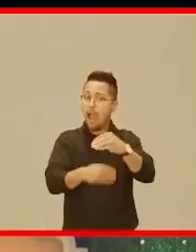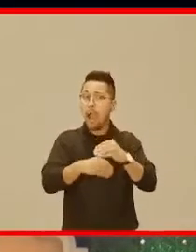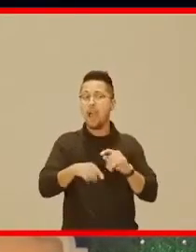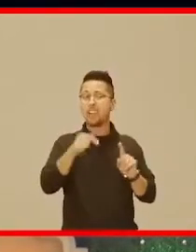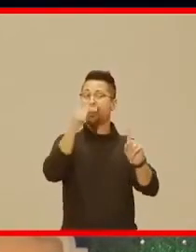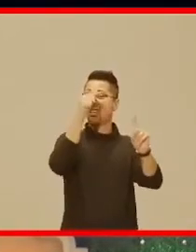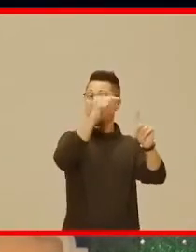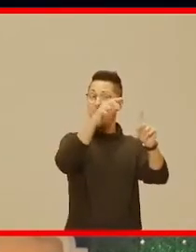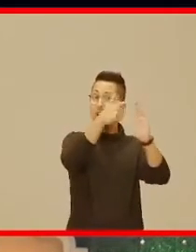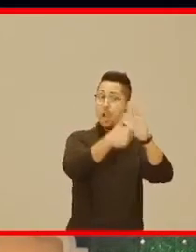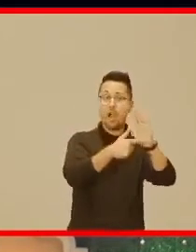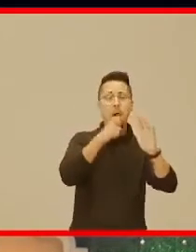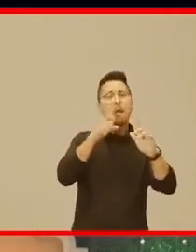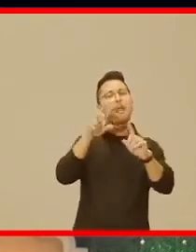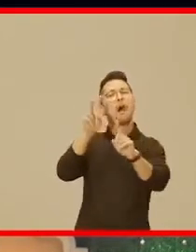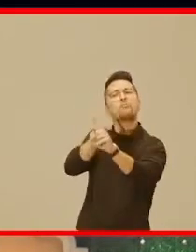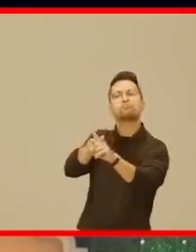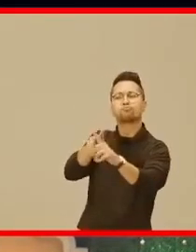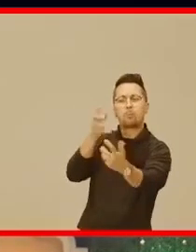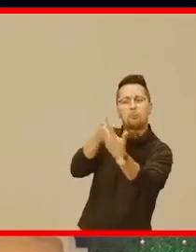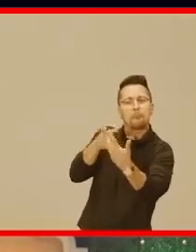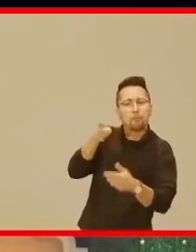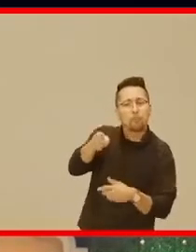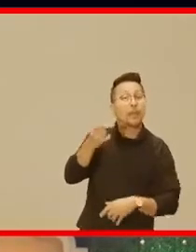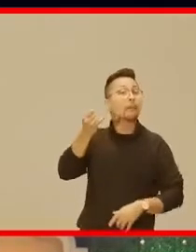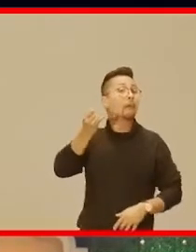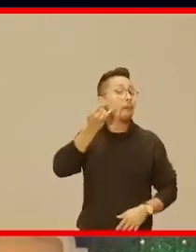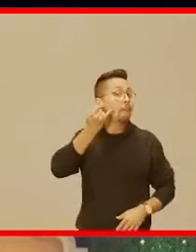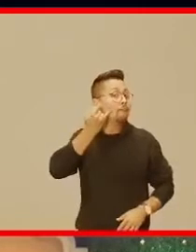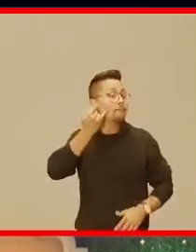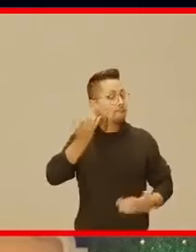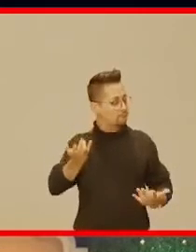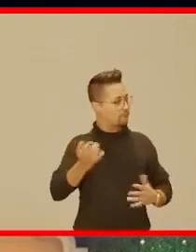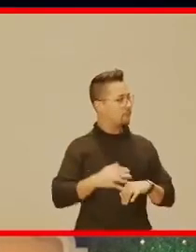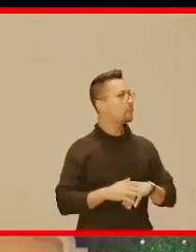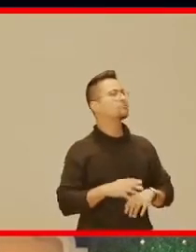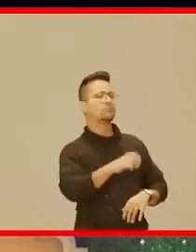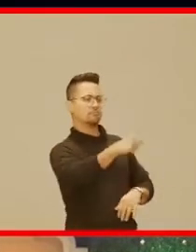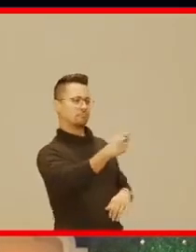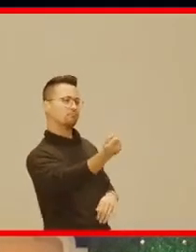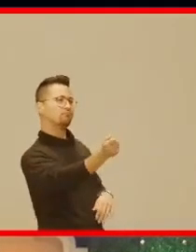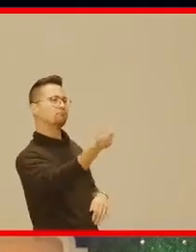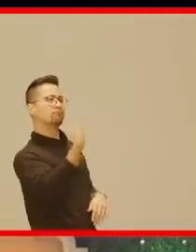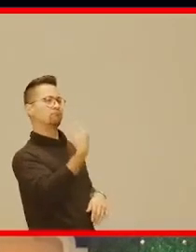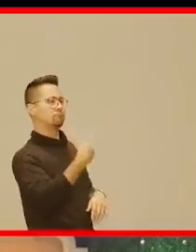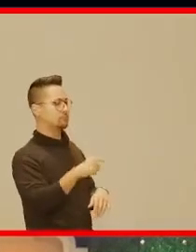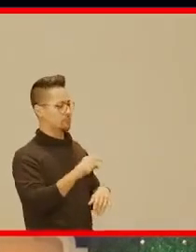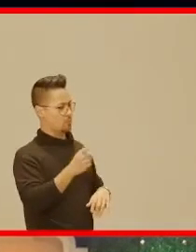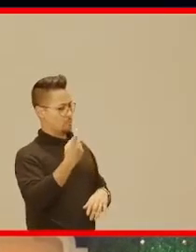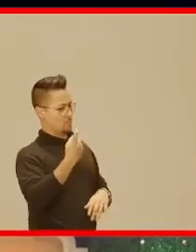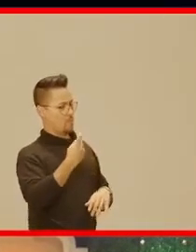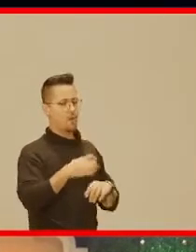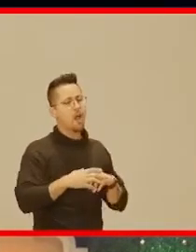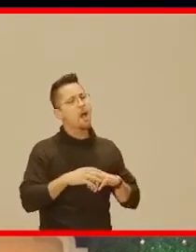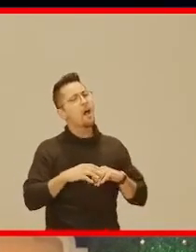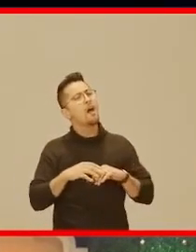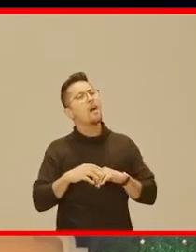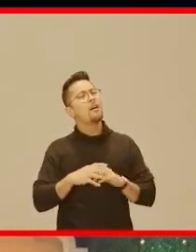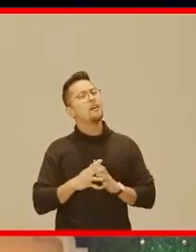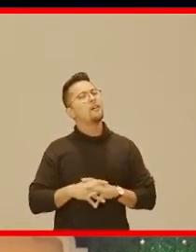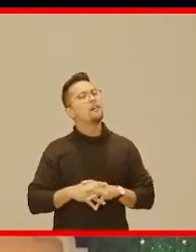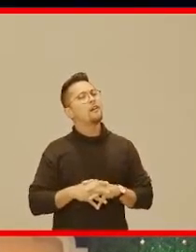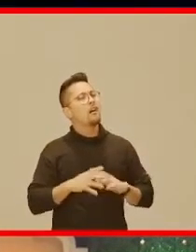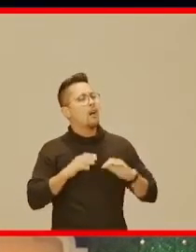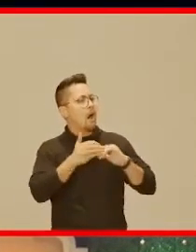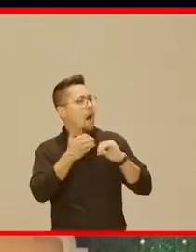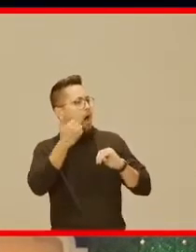That's something that happens a lot too. I have another question. Sure. How would you know if you should go to the